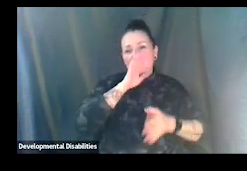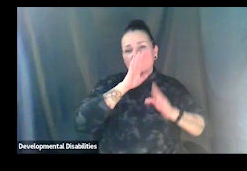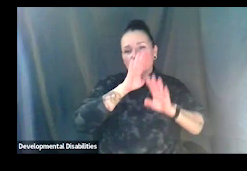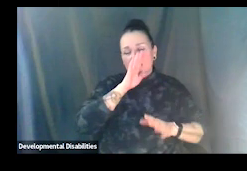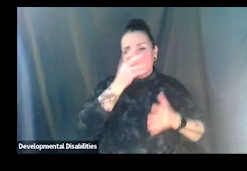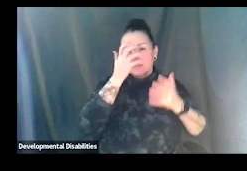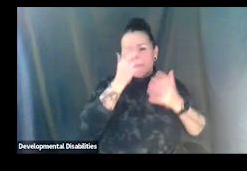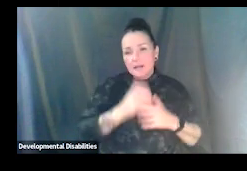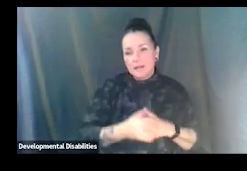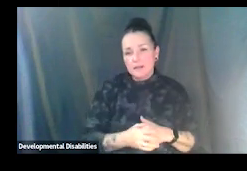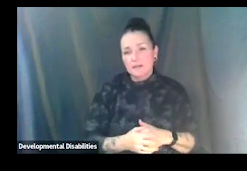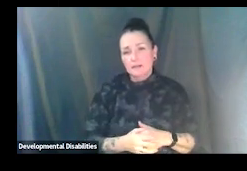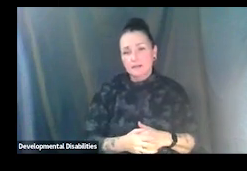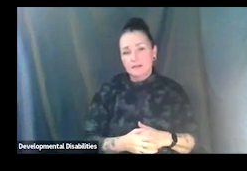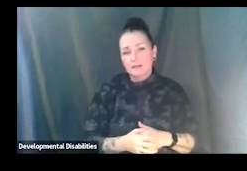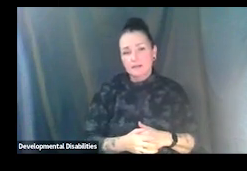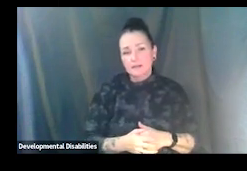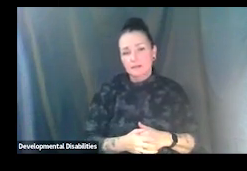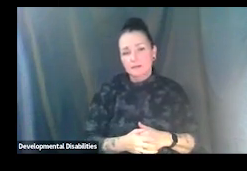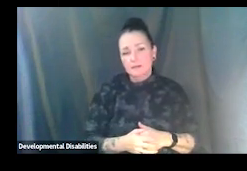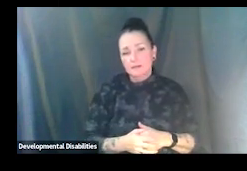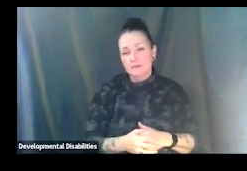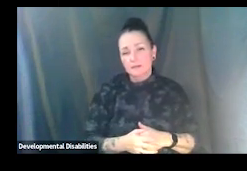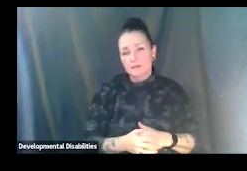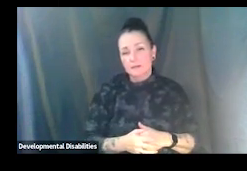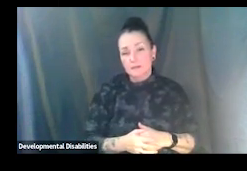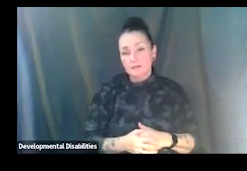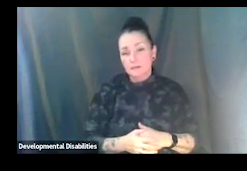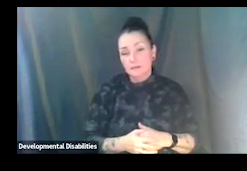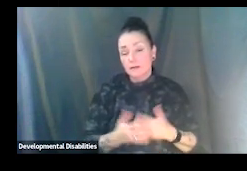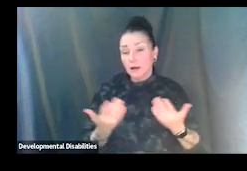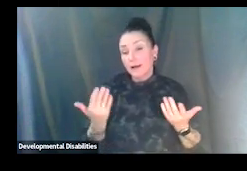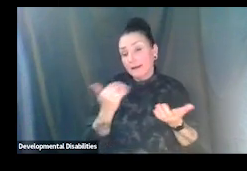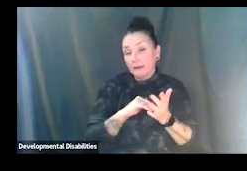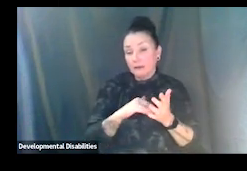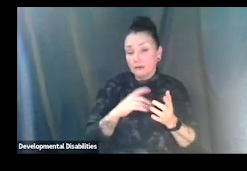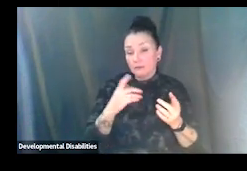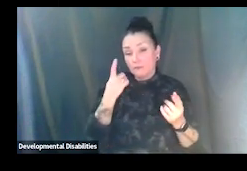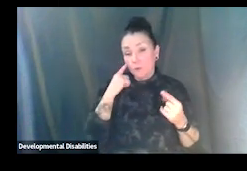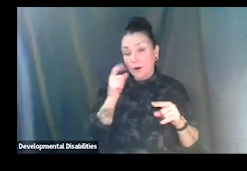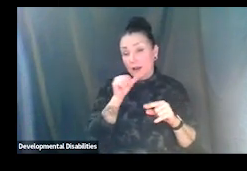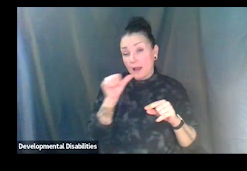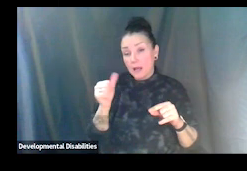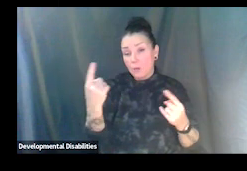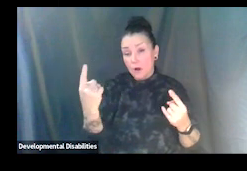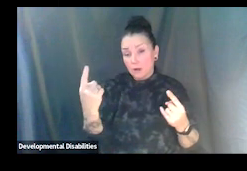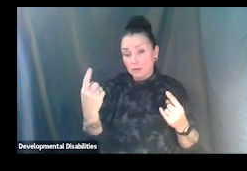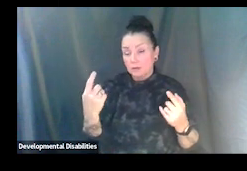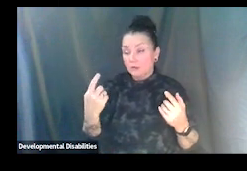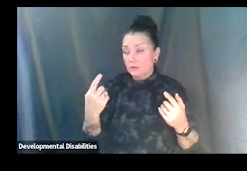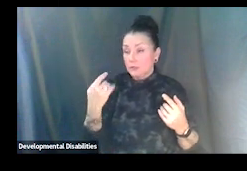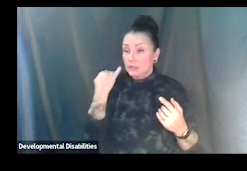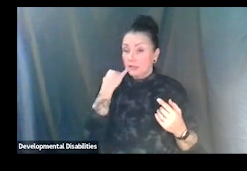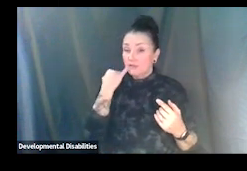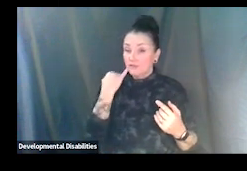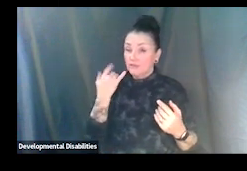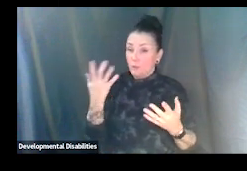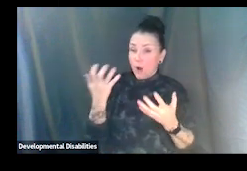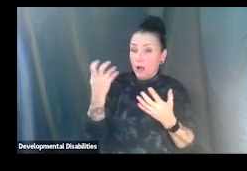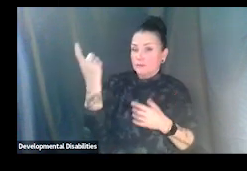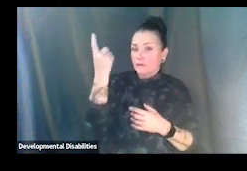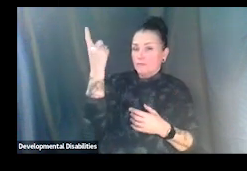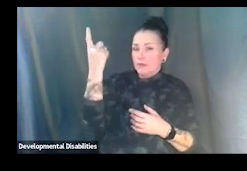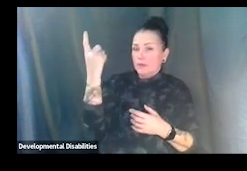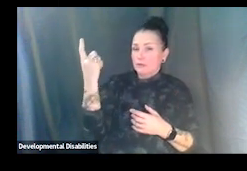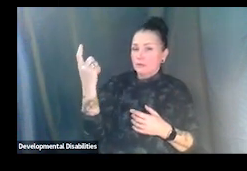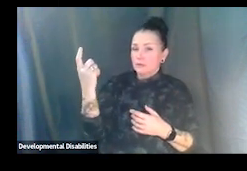if I ask somebody for something and they just look and say, no, you can't have it, yeah, that's a bit annoying. But as we get older, we're supposed to learn how to override our